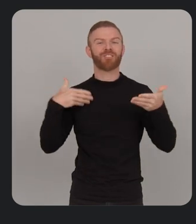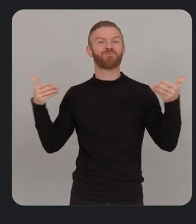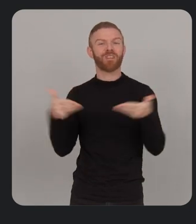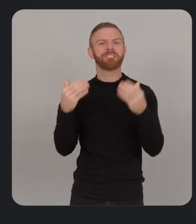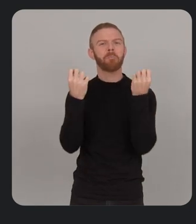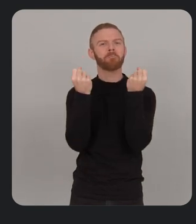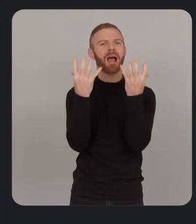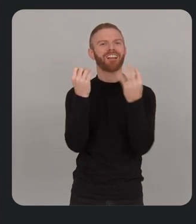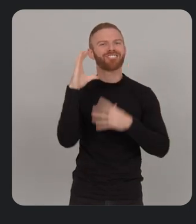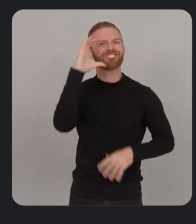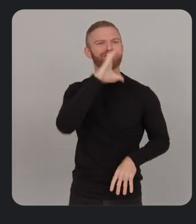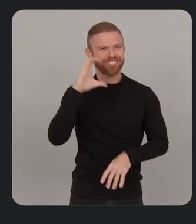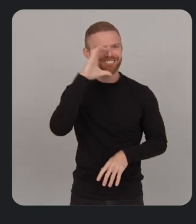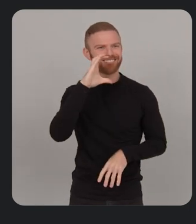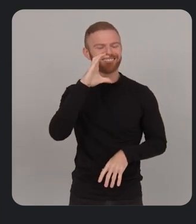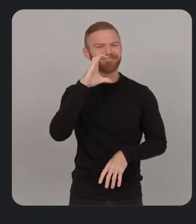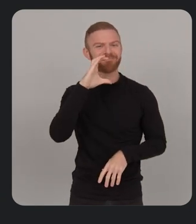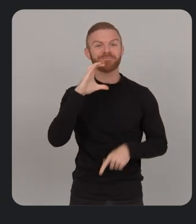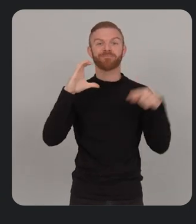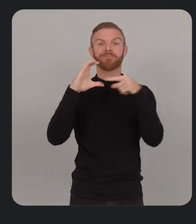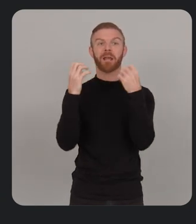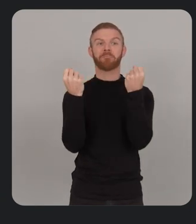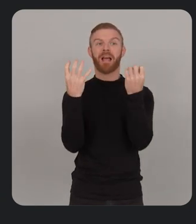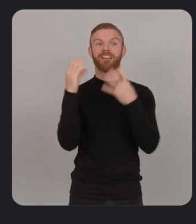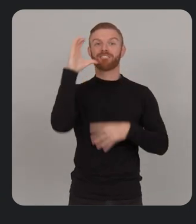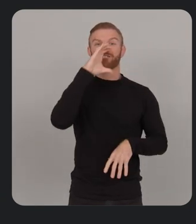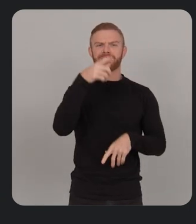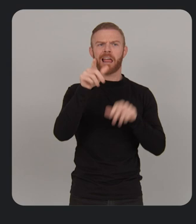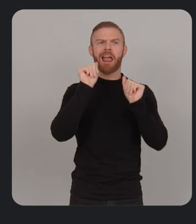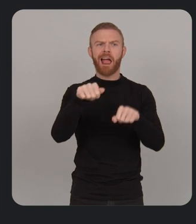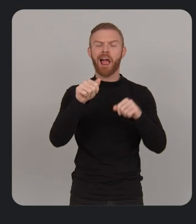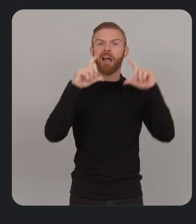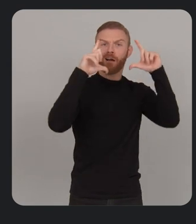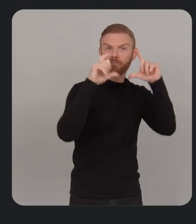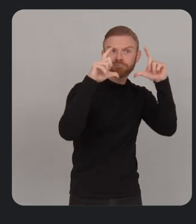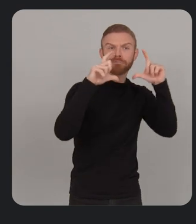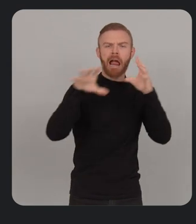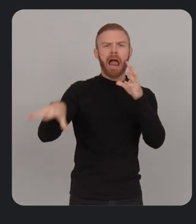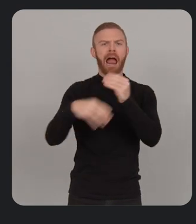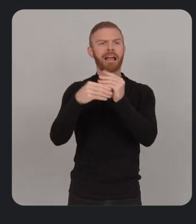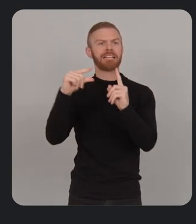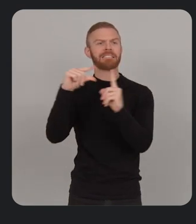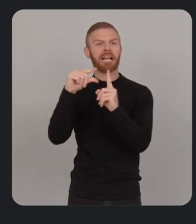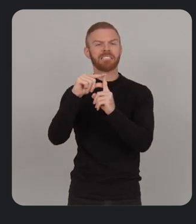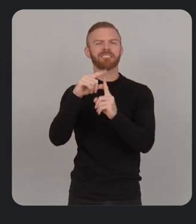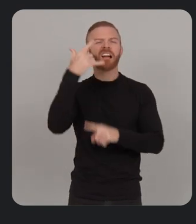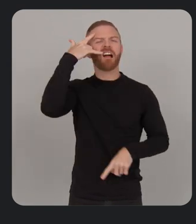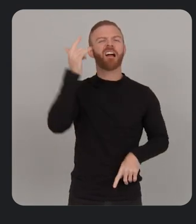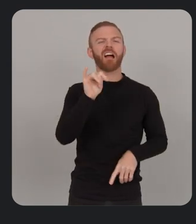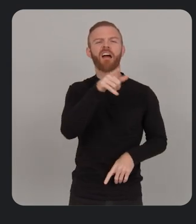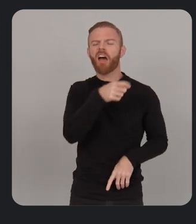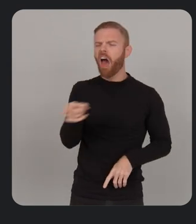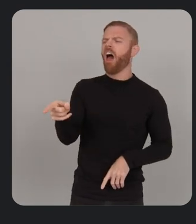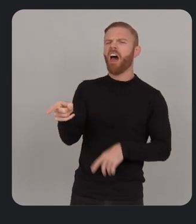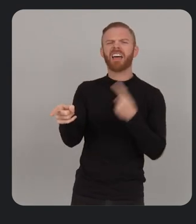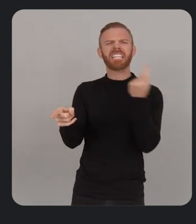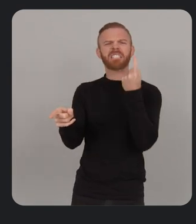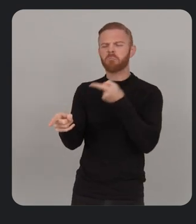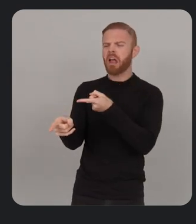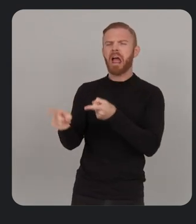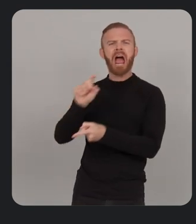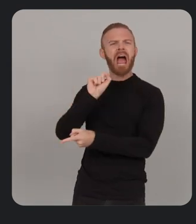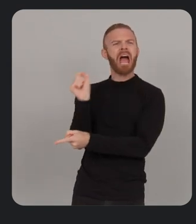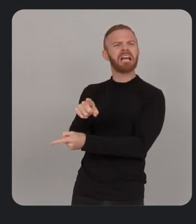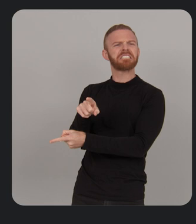multisearch. With multisearch, you can take a picture and add text to it, just as you might naturally point at